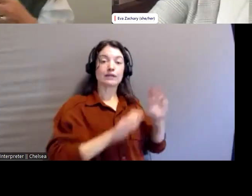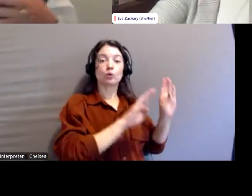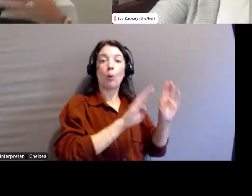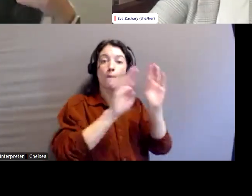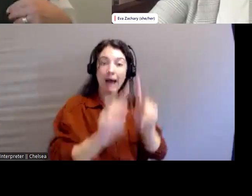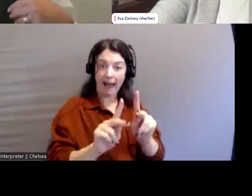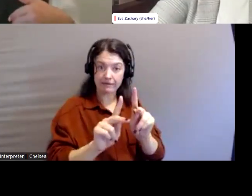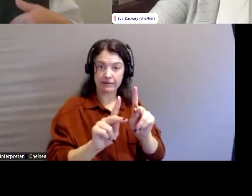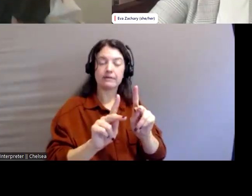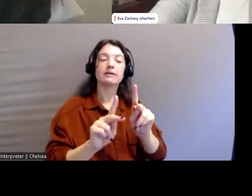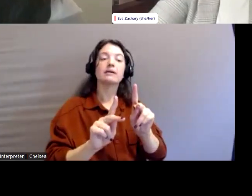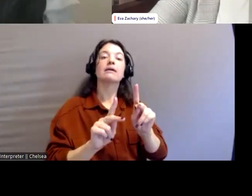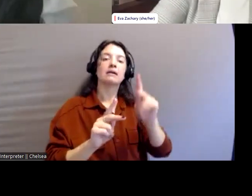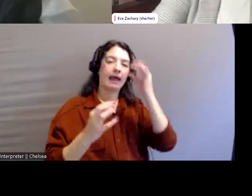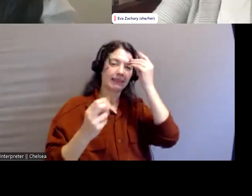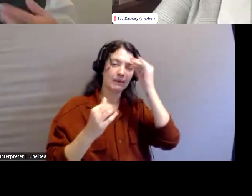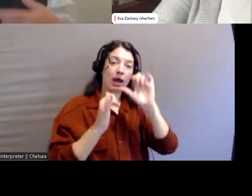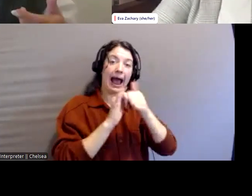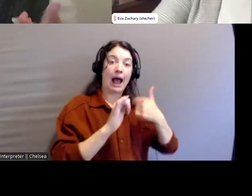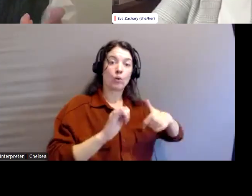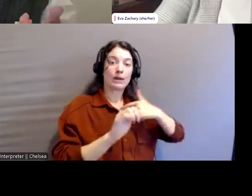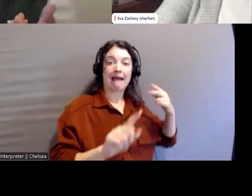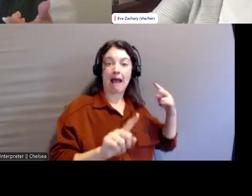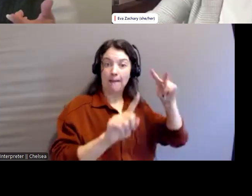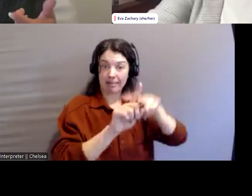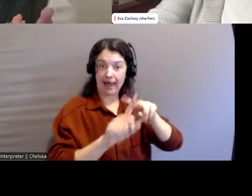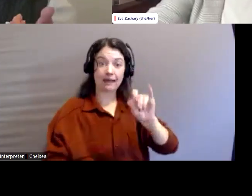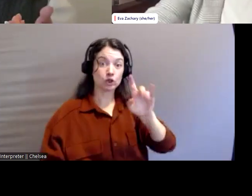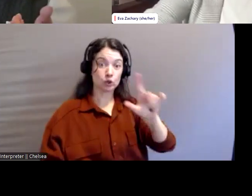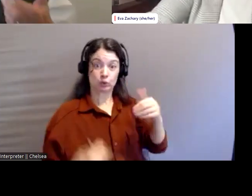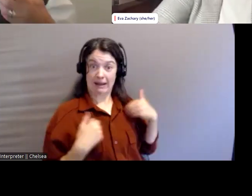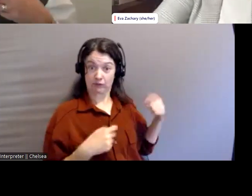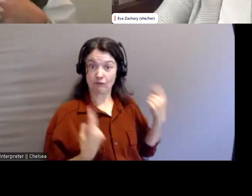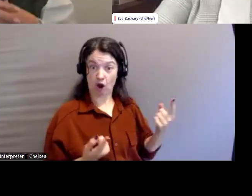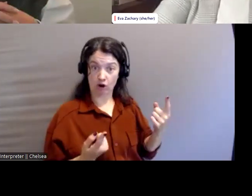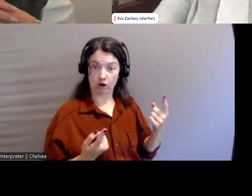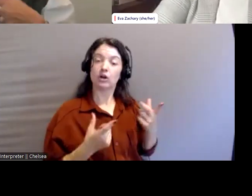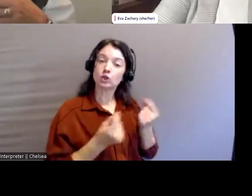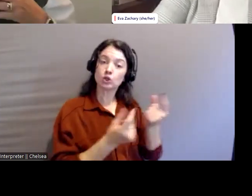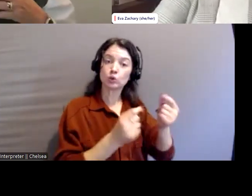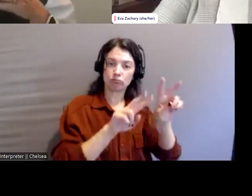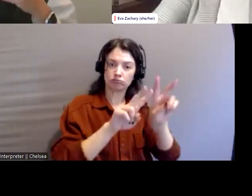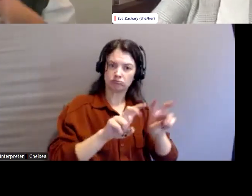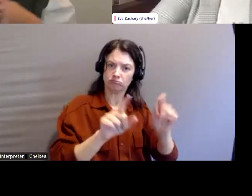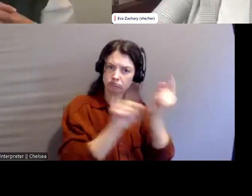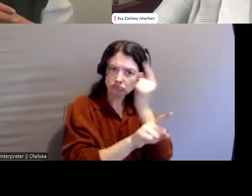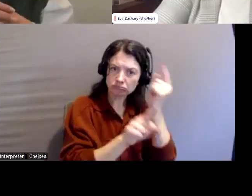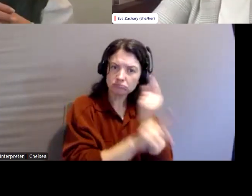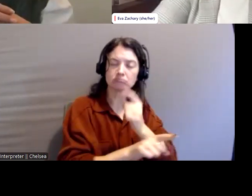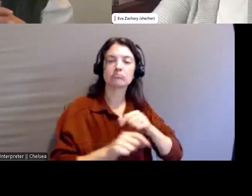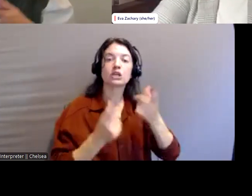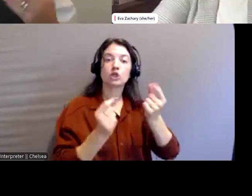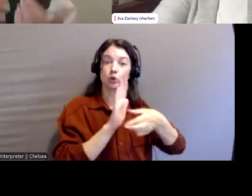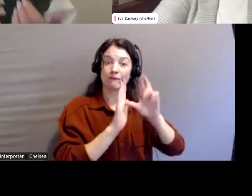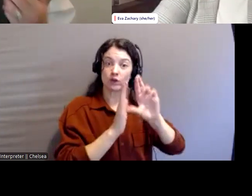we apply the tools that we have to do an analysis and to do a review of a